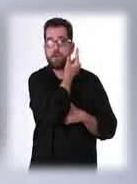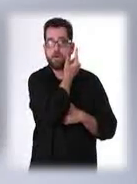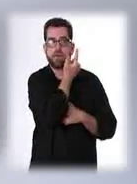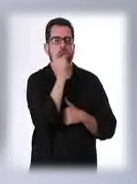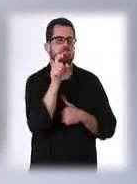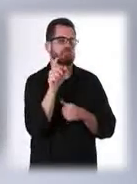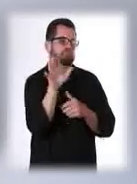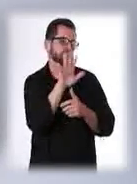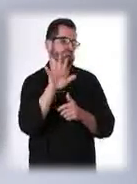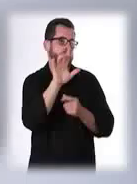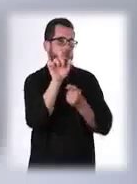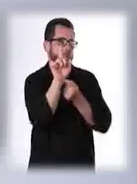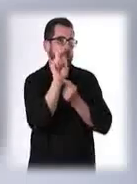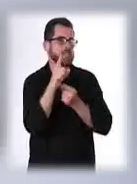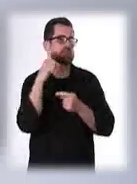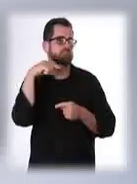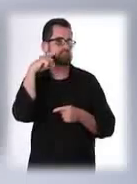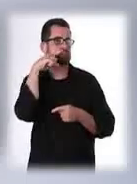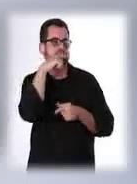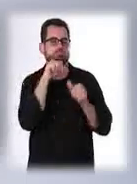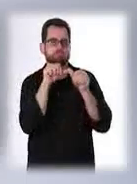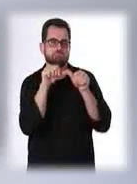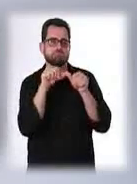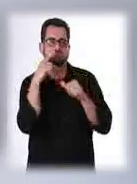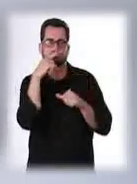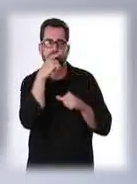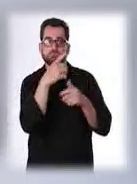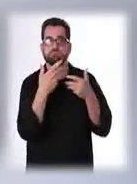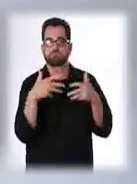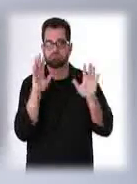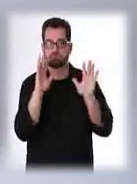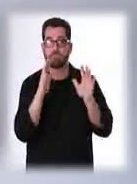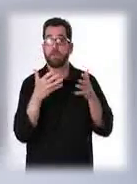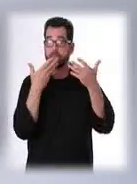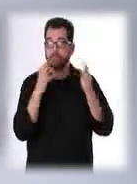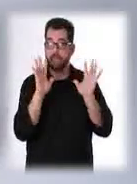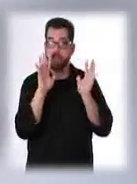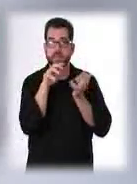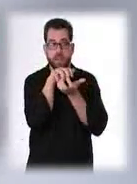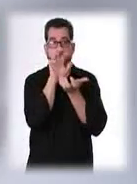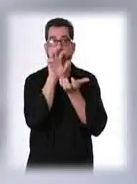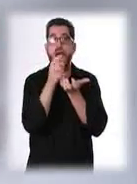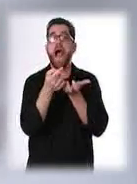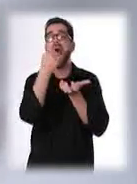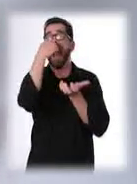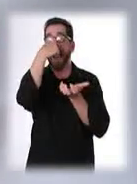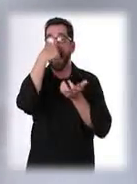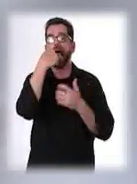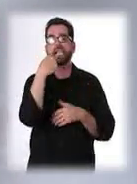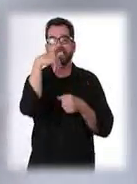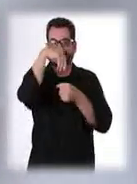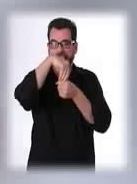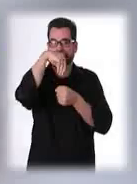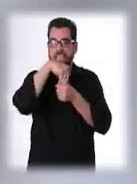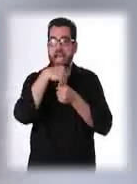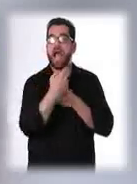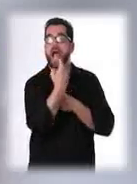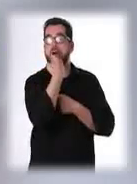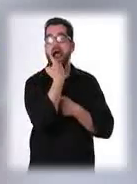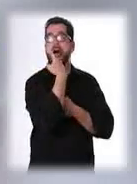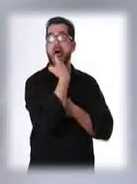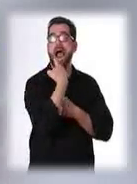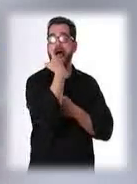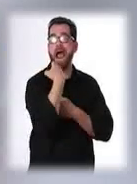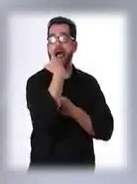This should take 1 minute. Then, place the toothbrush into the mouth and place it against the side of the teeth that touch